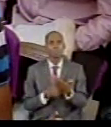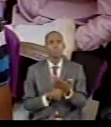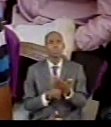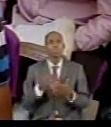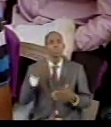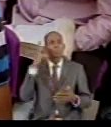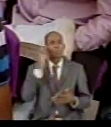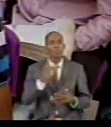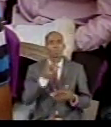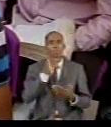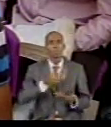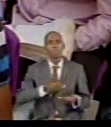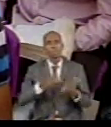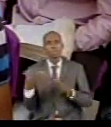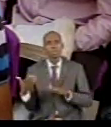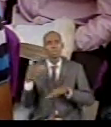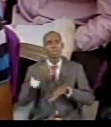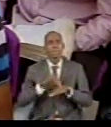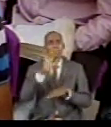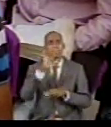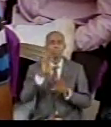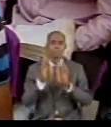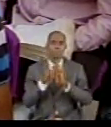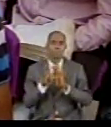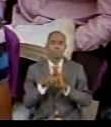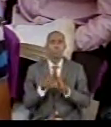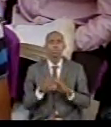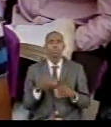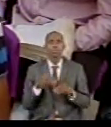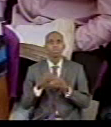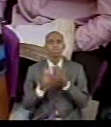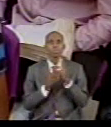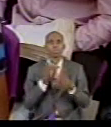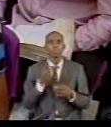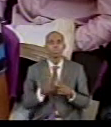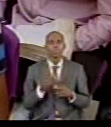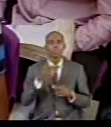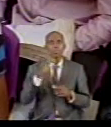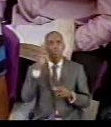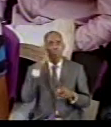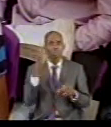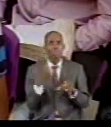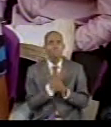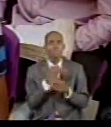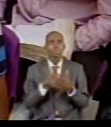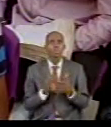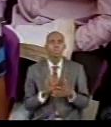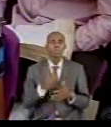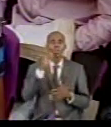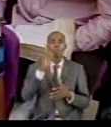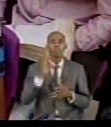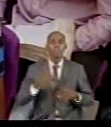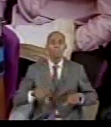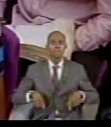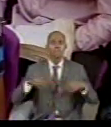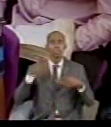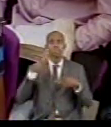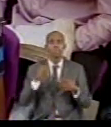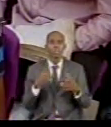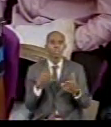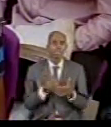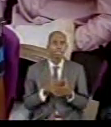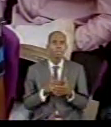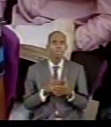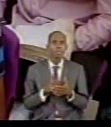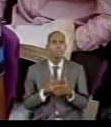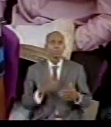not die at your doorstep. You pick it up, you live by it, you